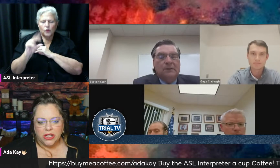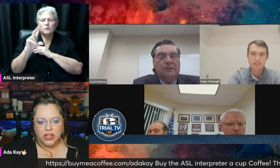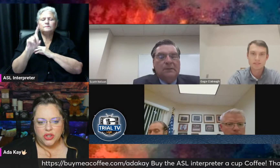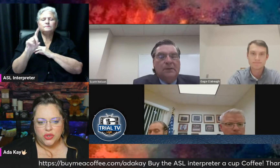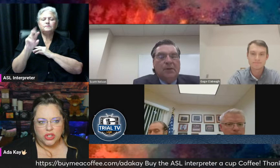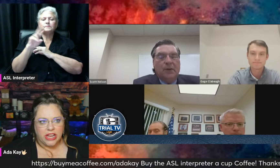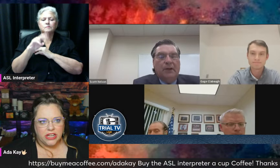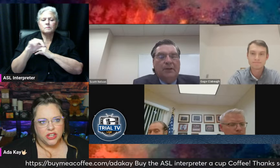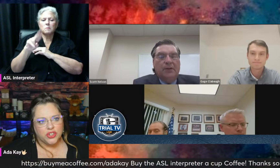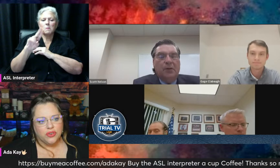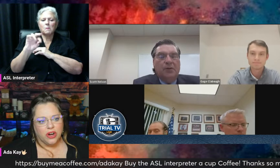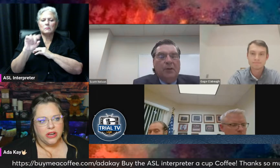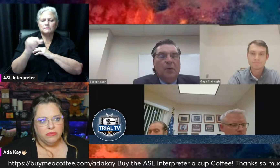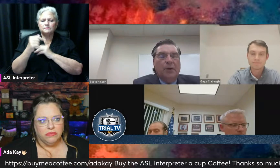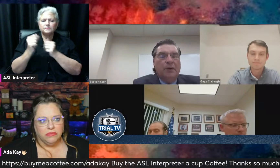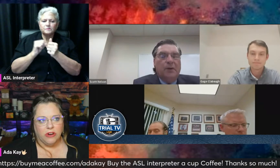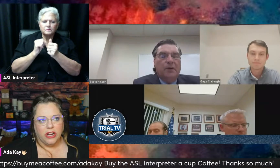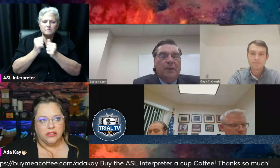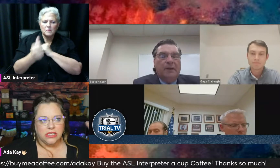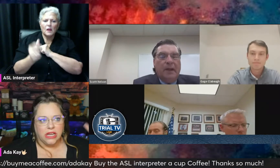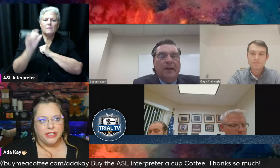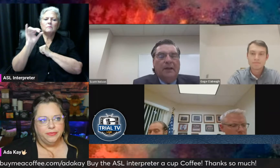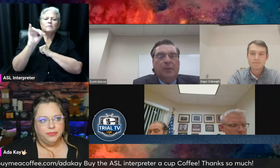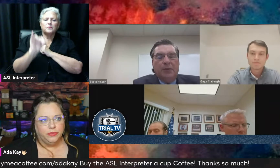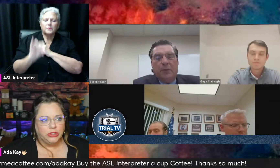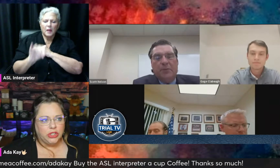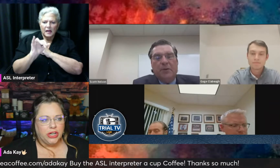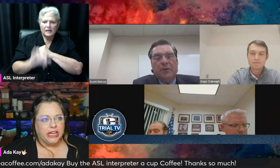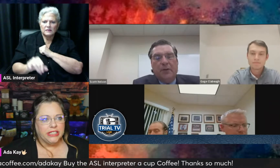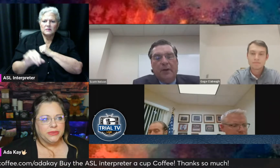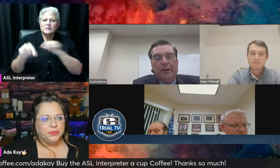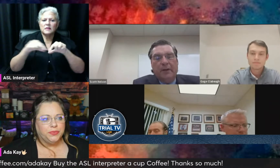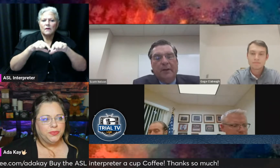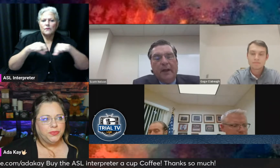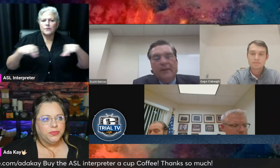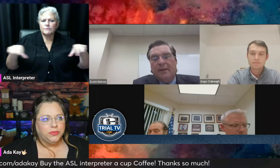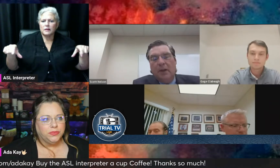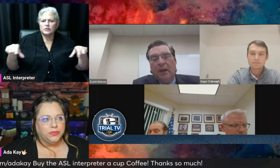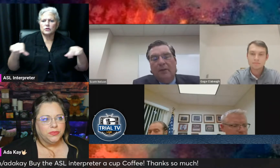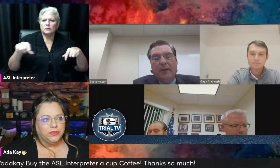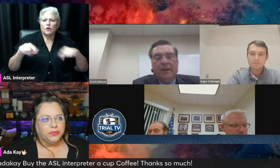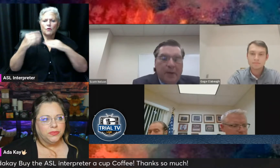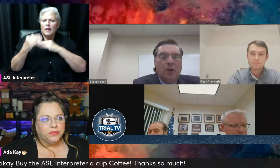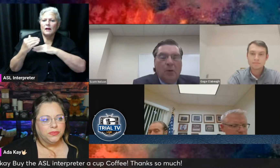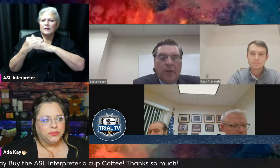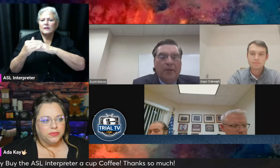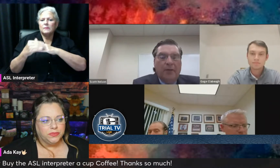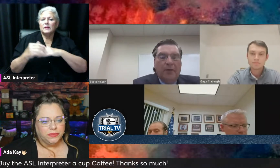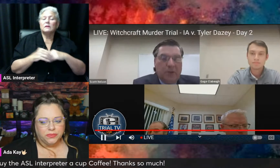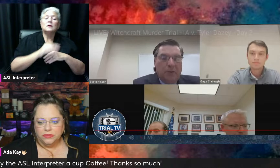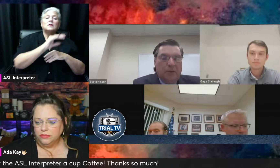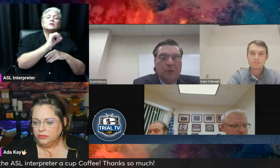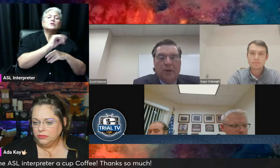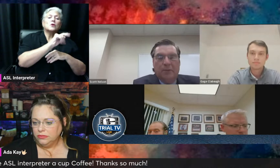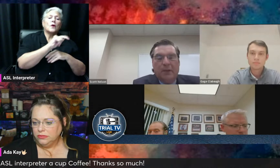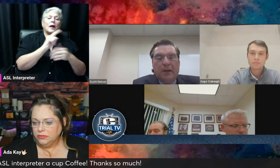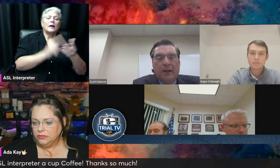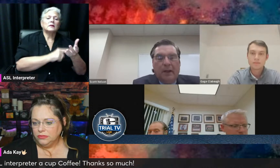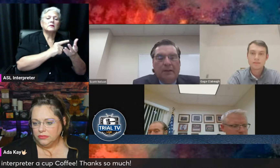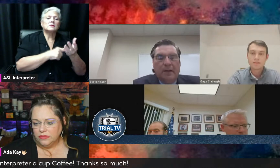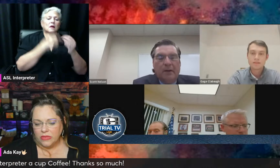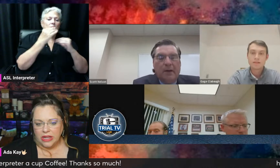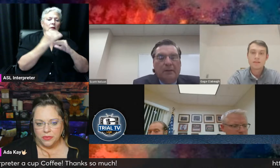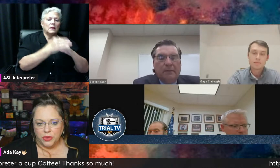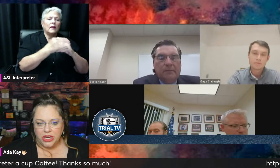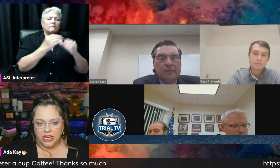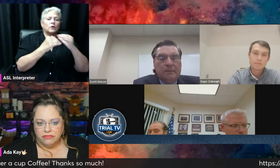means. had a So, huge lightning So strike someone could have right been taking a outside. prescription Sorry, guys. drug at some level and been below that threshold is what I'm getting at.